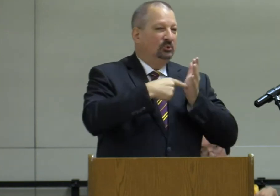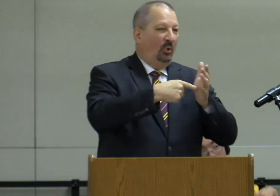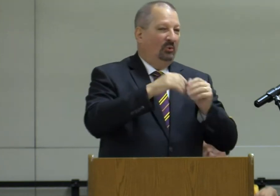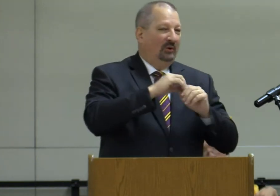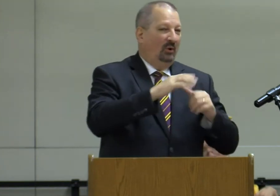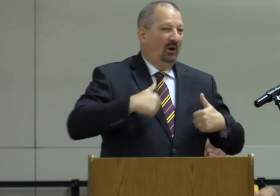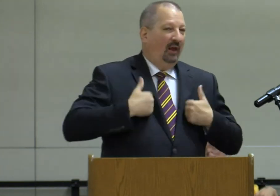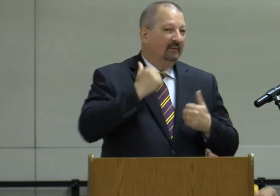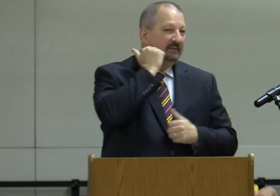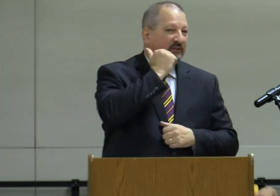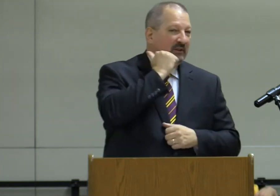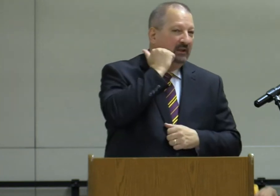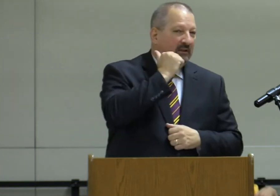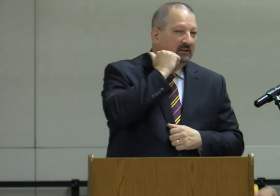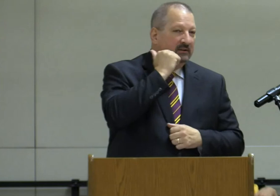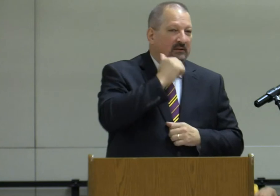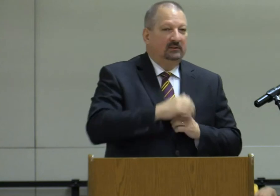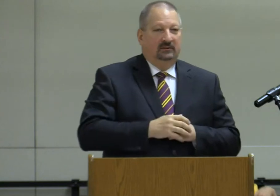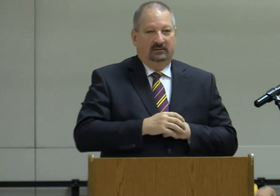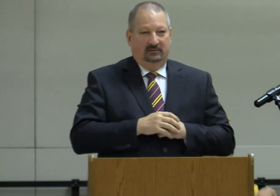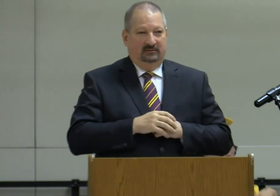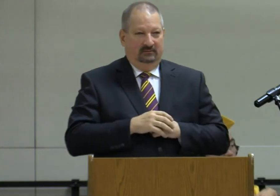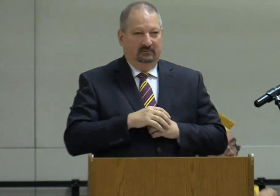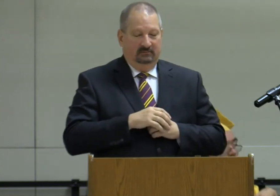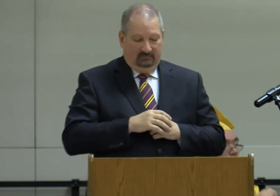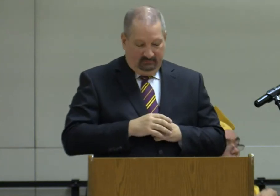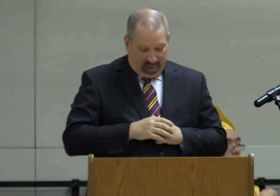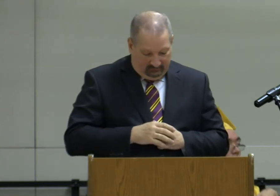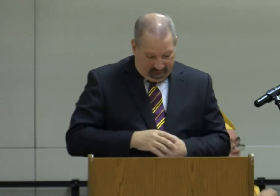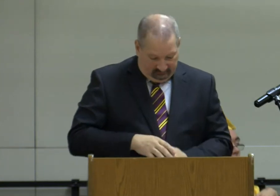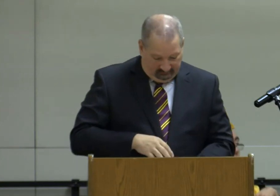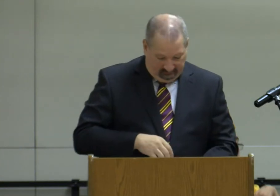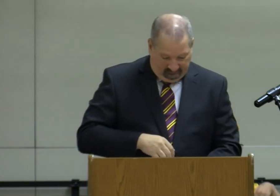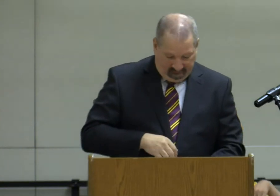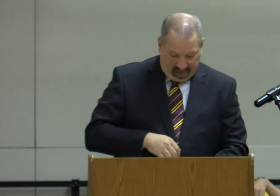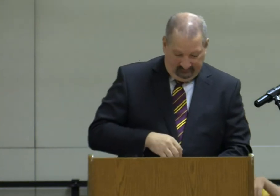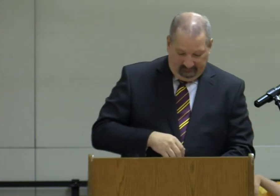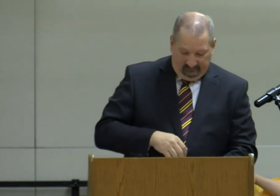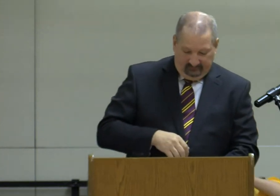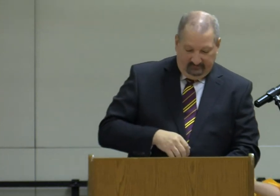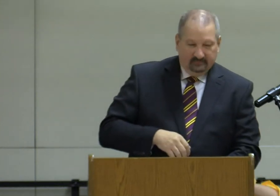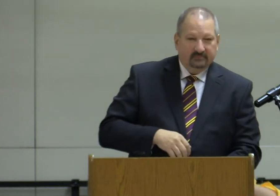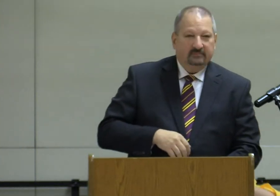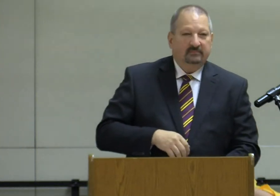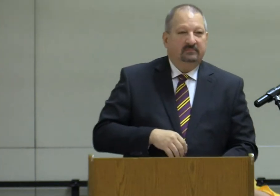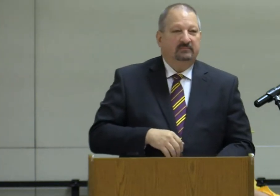It's once again about those qualities that you show and exhibit in your life on a daily basis.